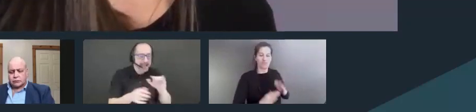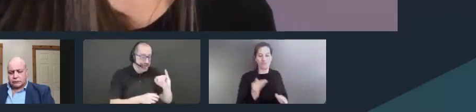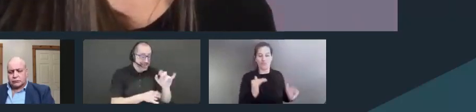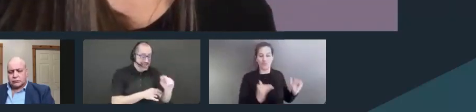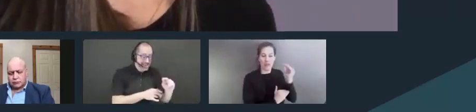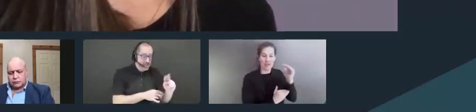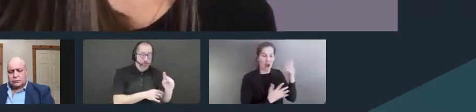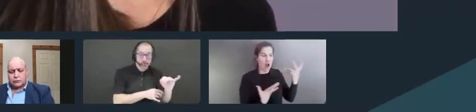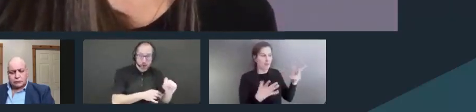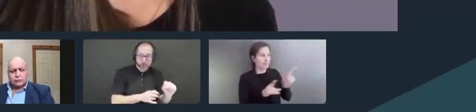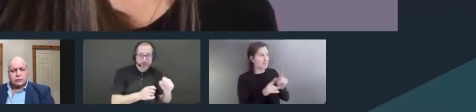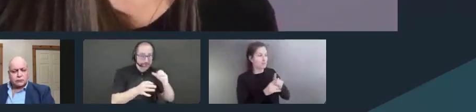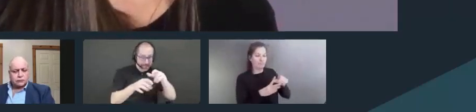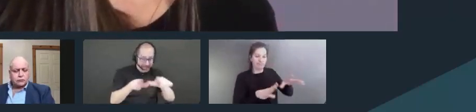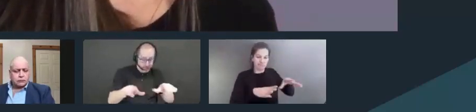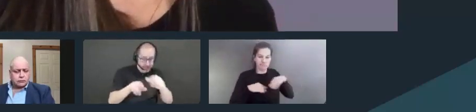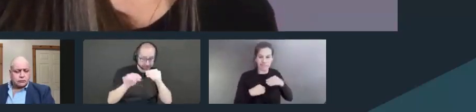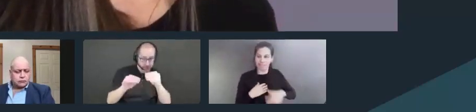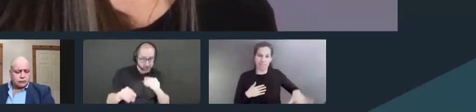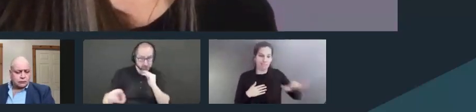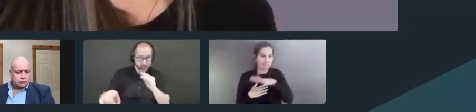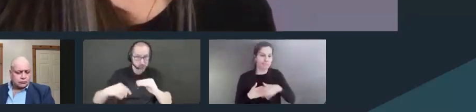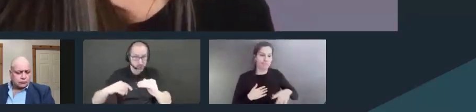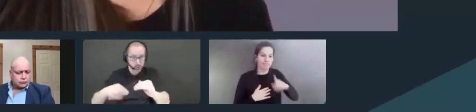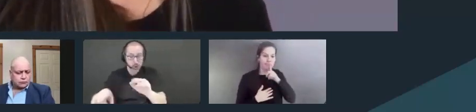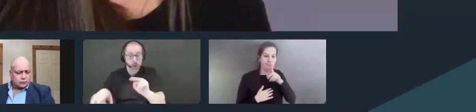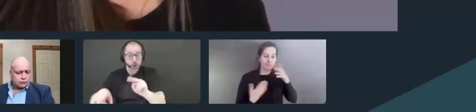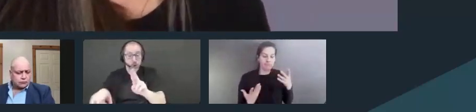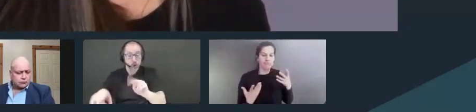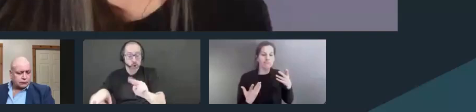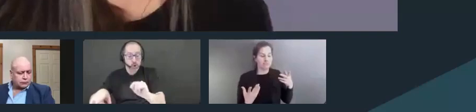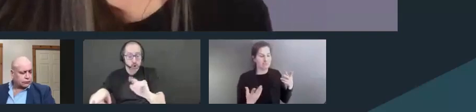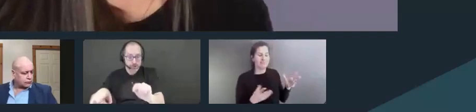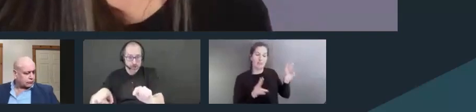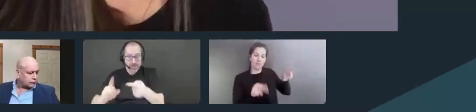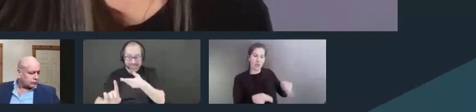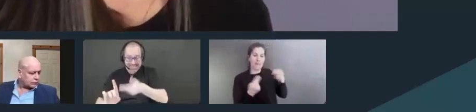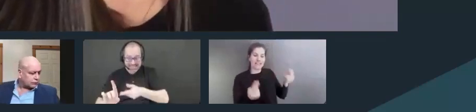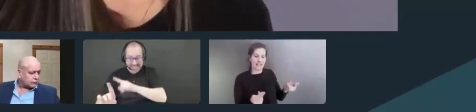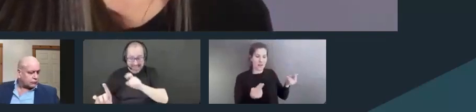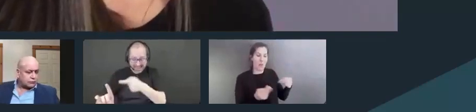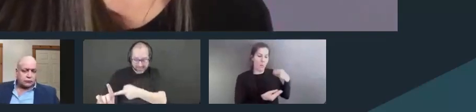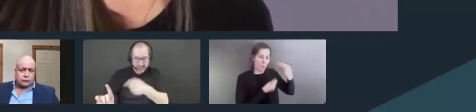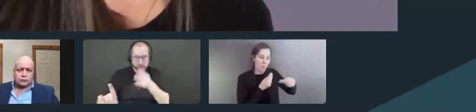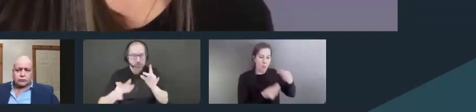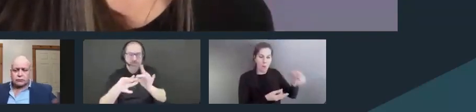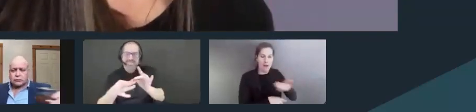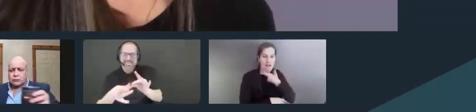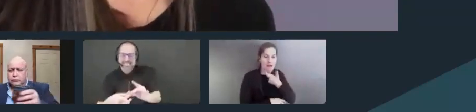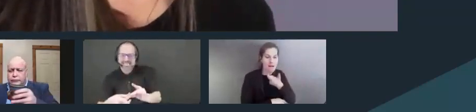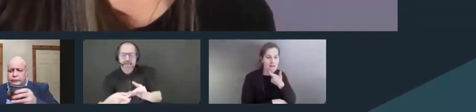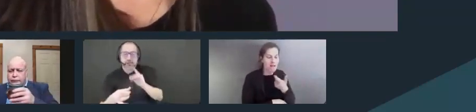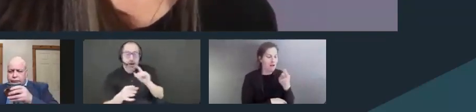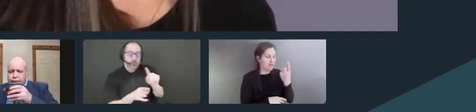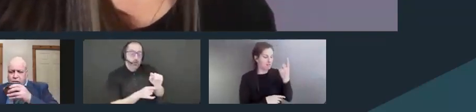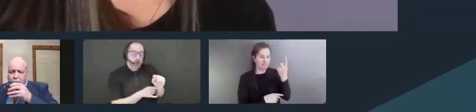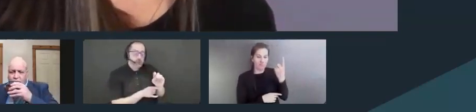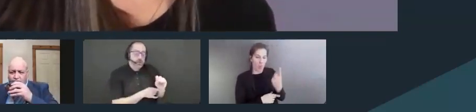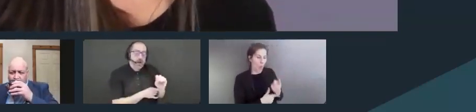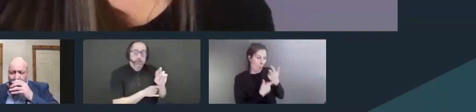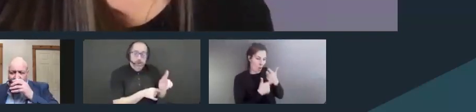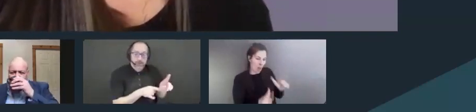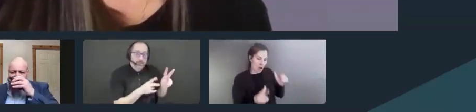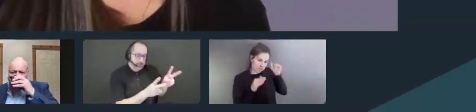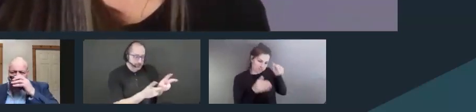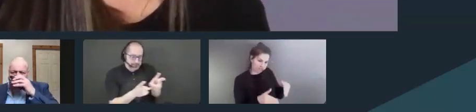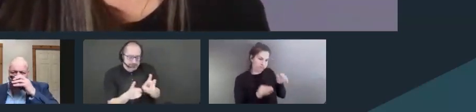of Nunavut. He was asked to address the so-called, and I'm quoting from the terms of reference, long-standing